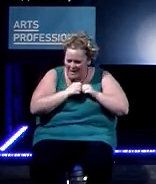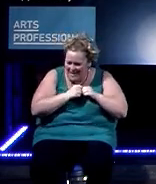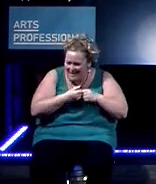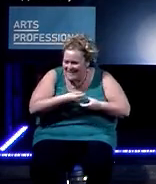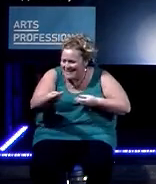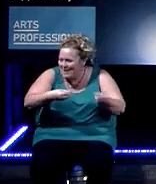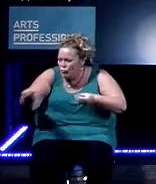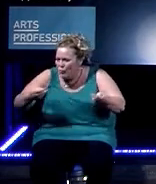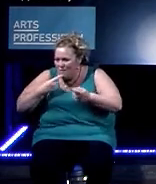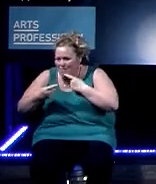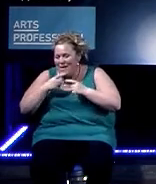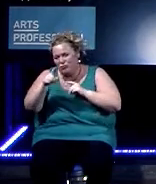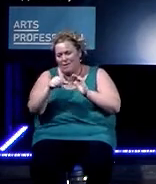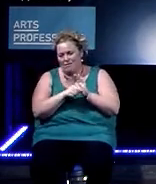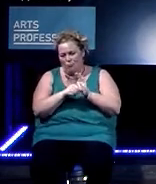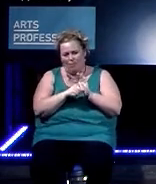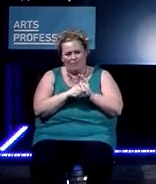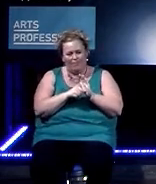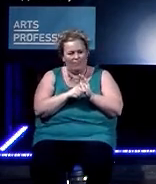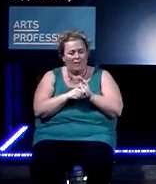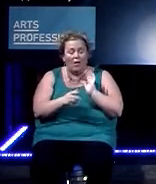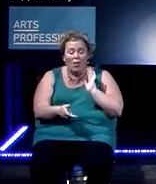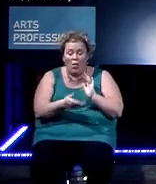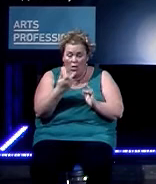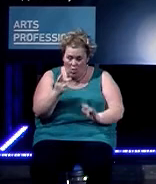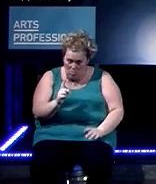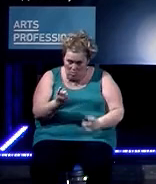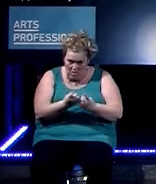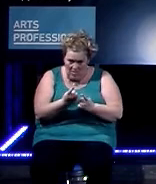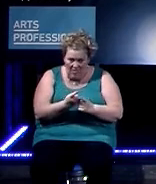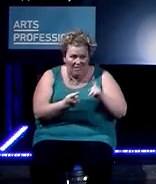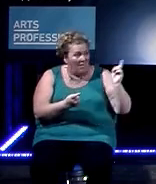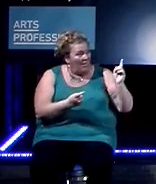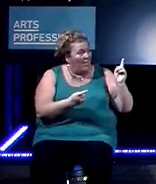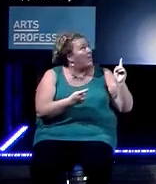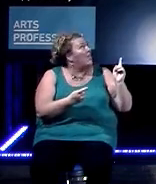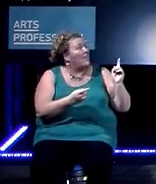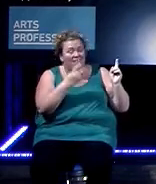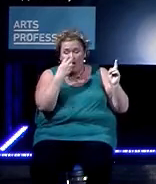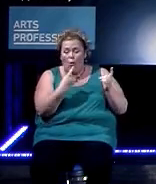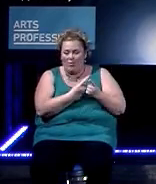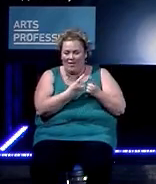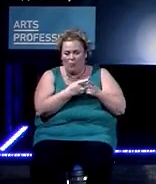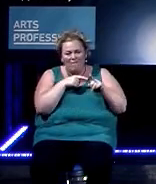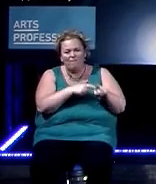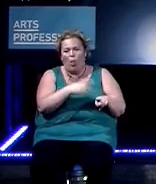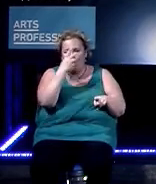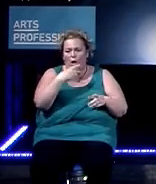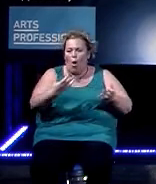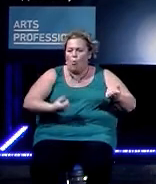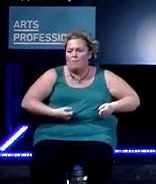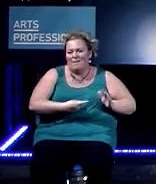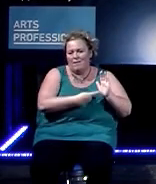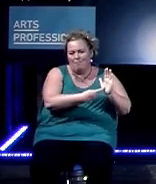yet. There's another problem with doing stuff like this. I mean, it's the old way of doing things. It's us applying the old business model to a